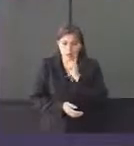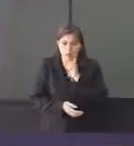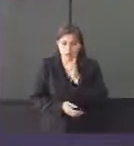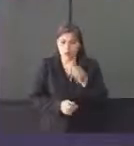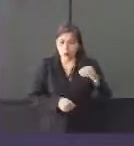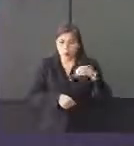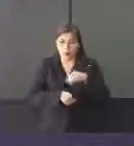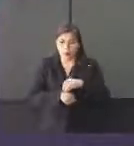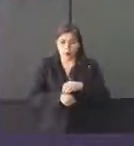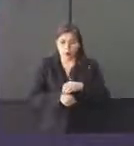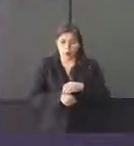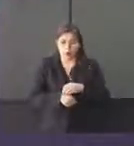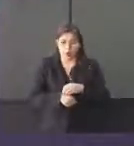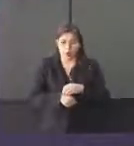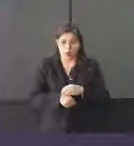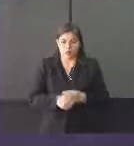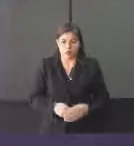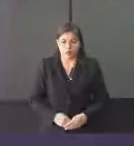rights